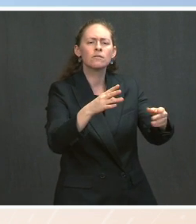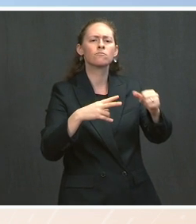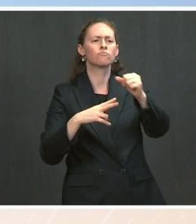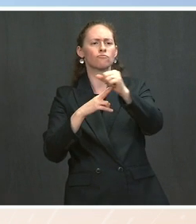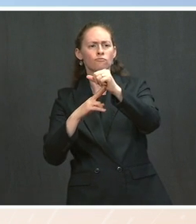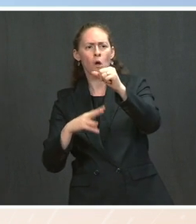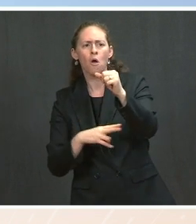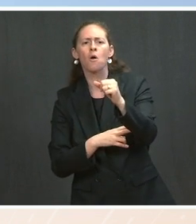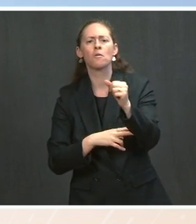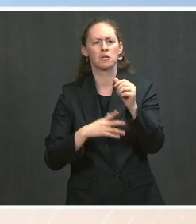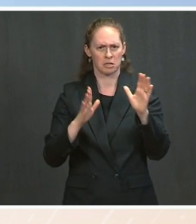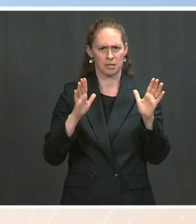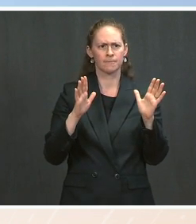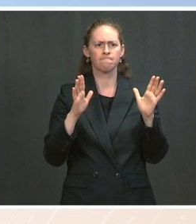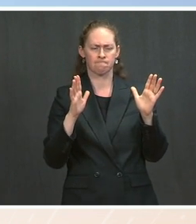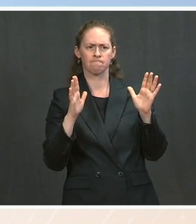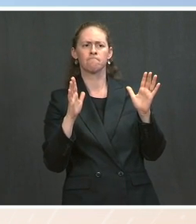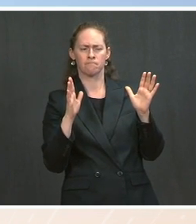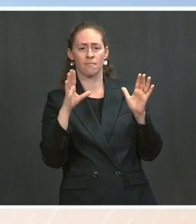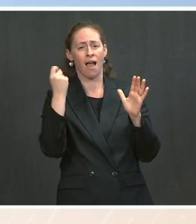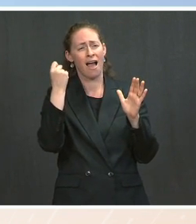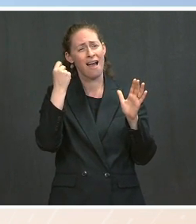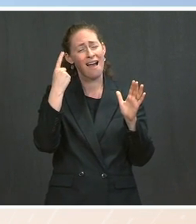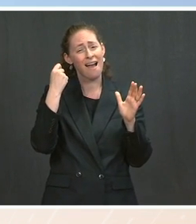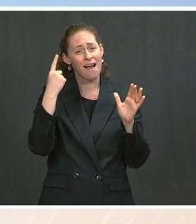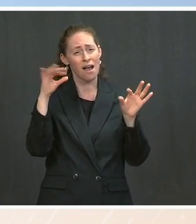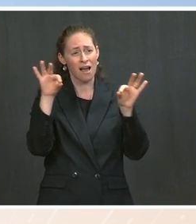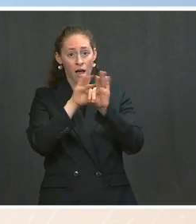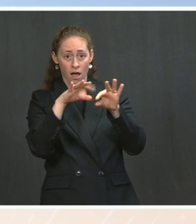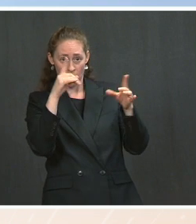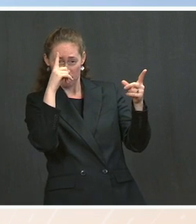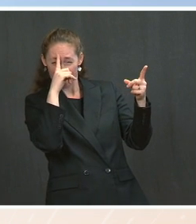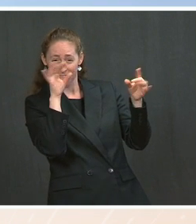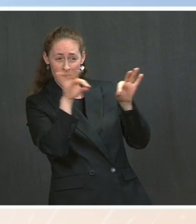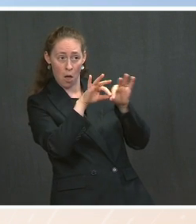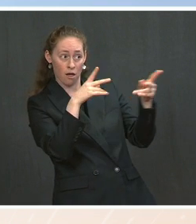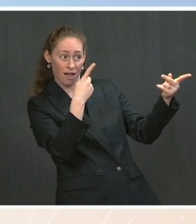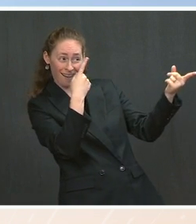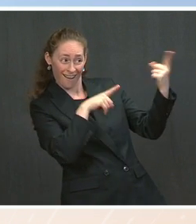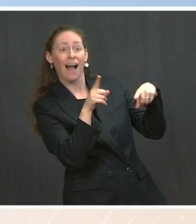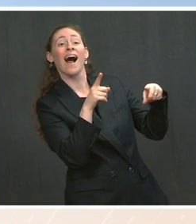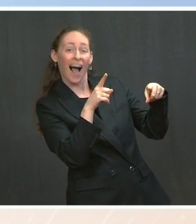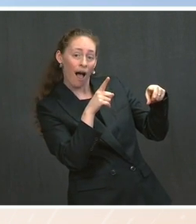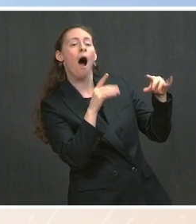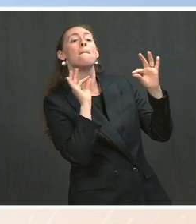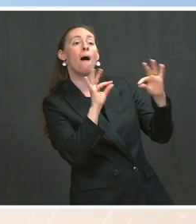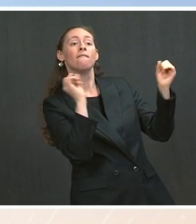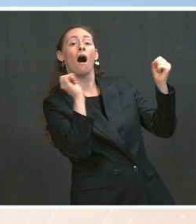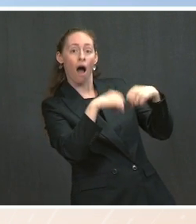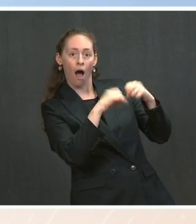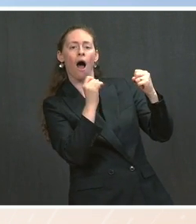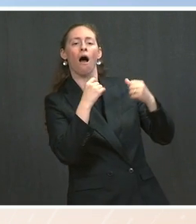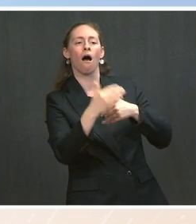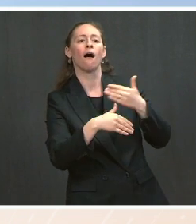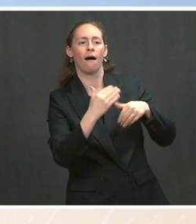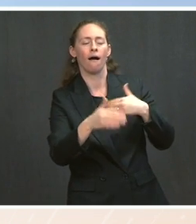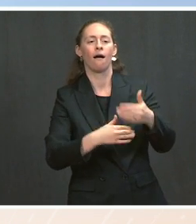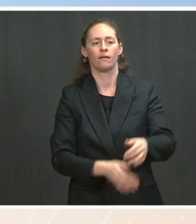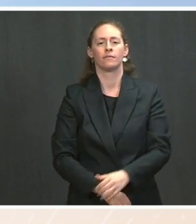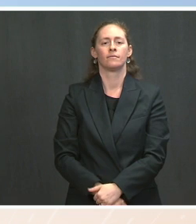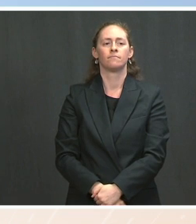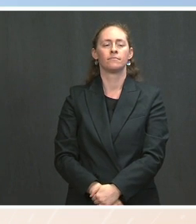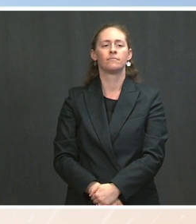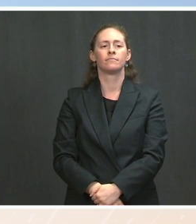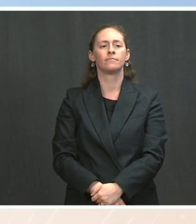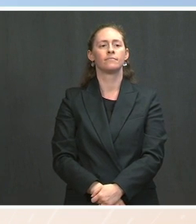of finding common ground. Now, at the same time, as I alluded to, the counteroffer also reflects our view that the Republican